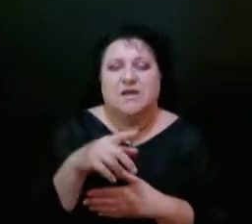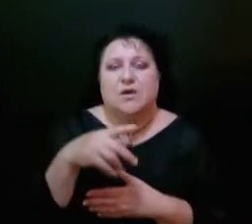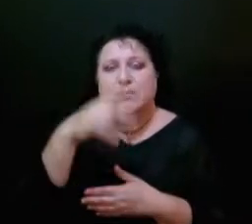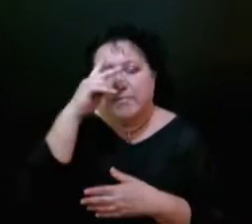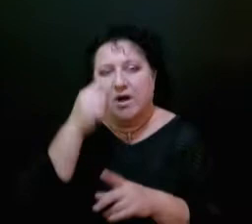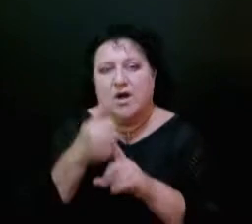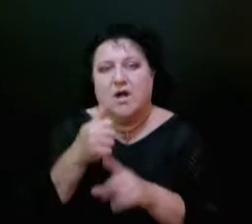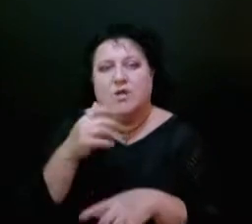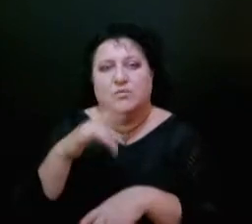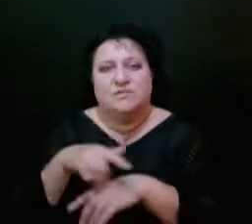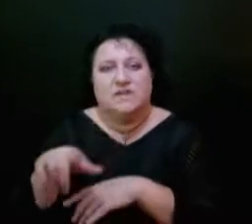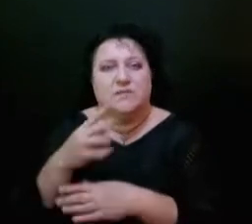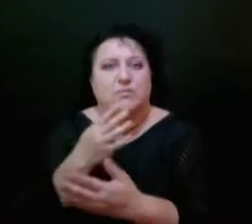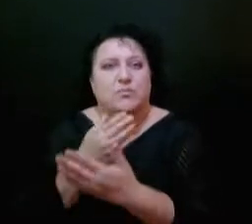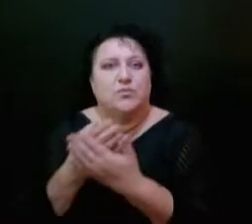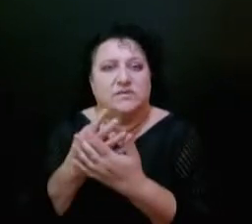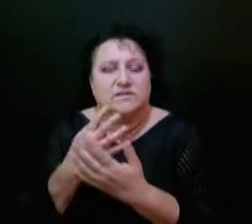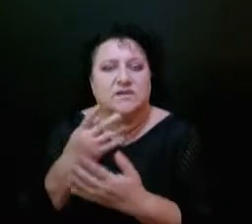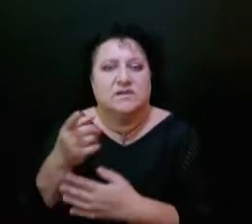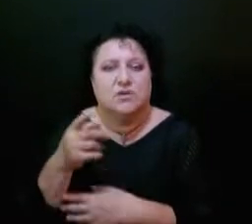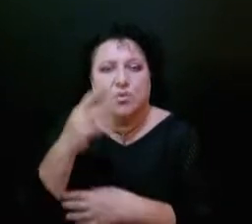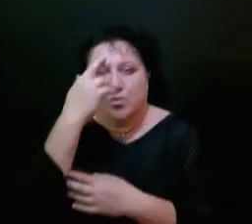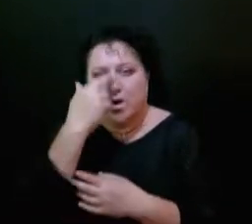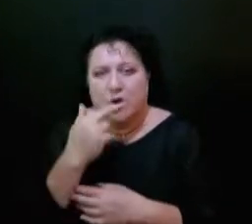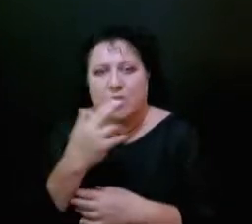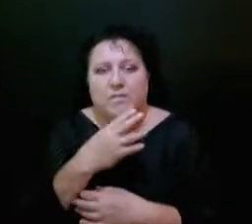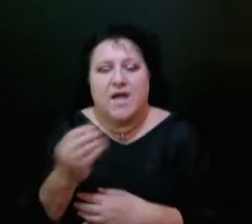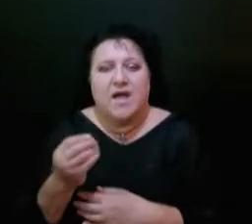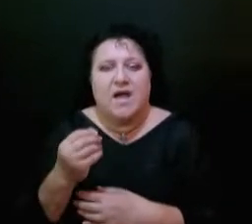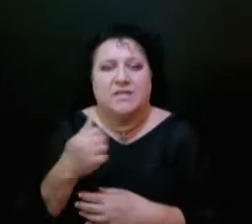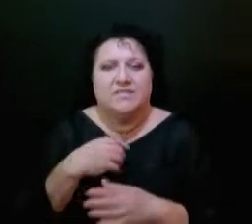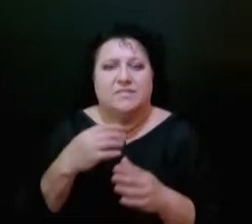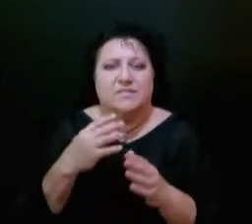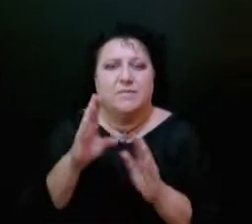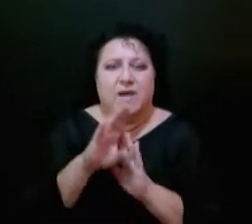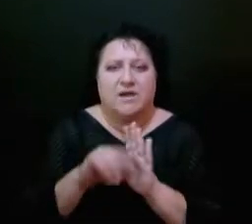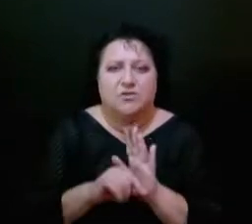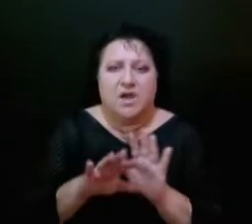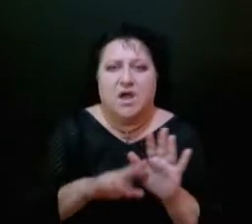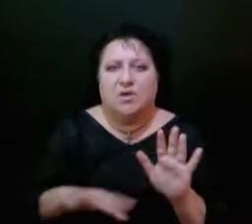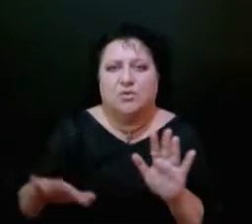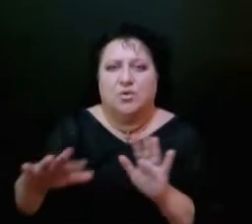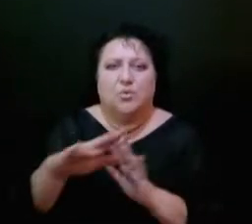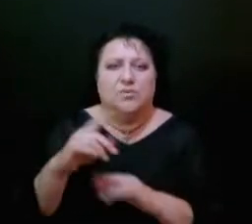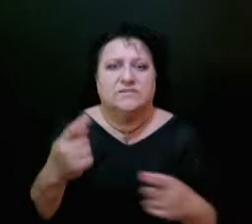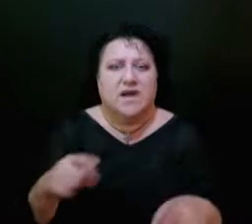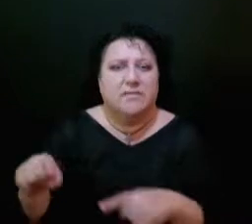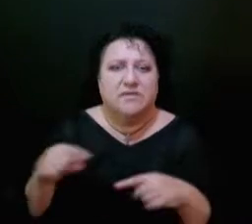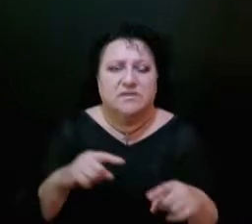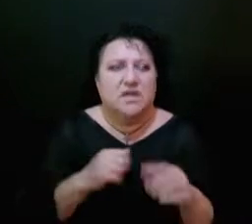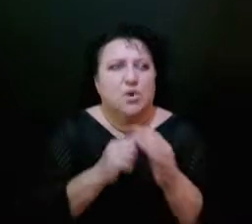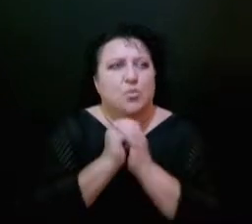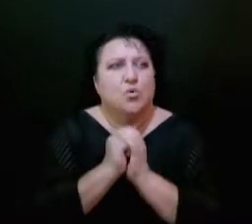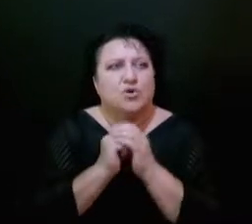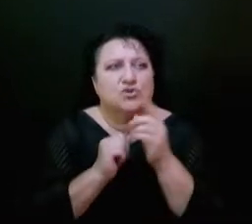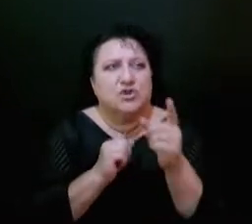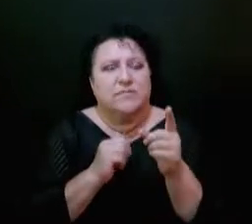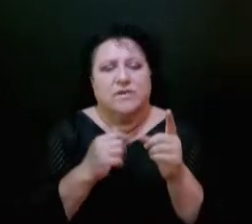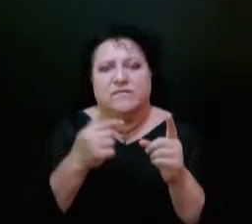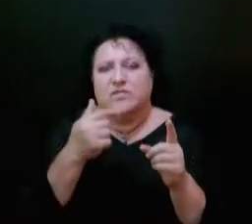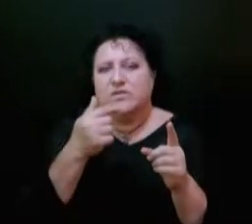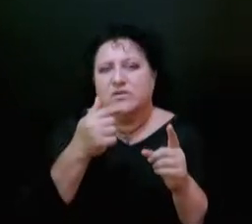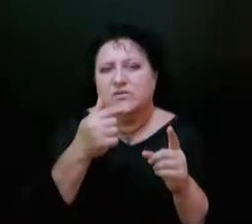Rome. And the backdrop of this is that this city worshiped the god of Artemis. She was the protector of women